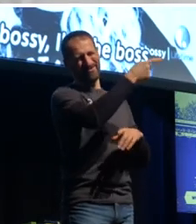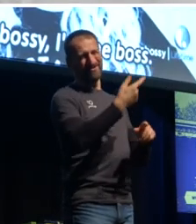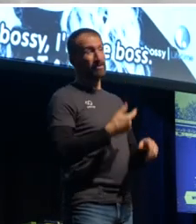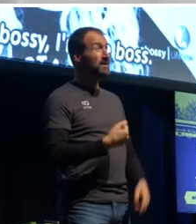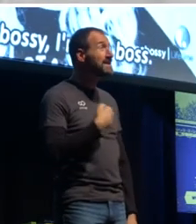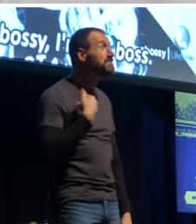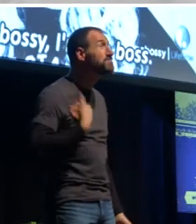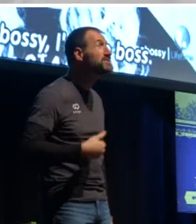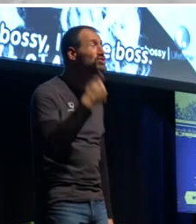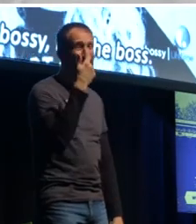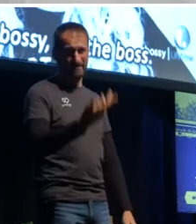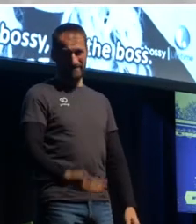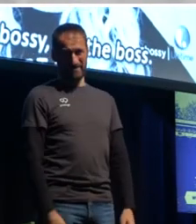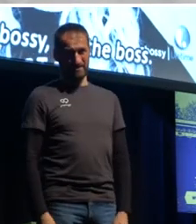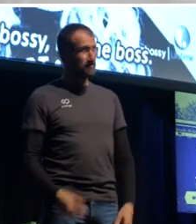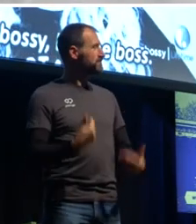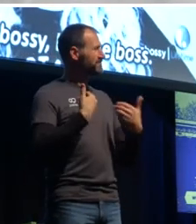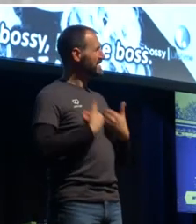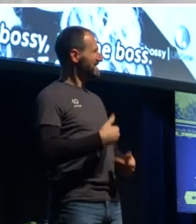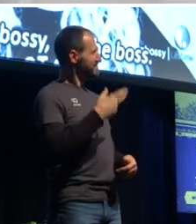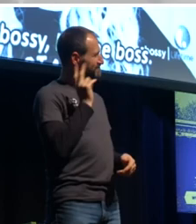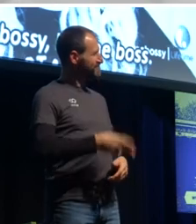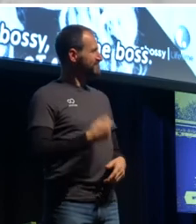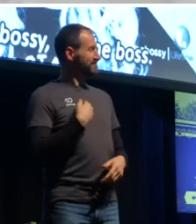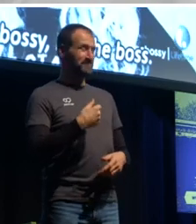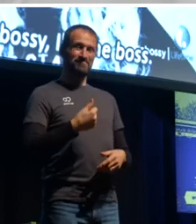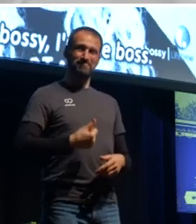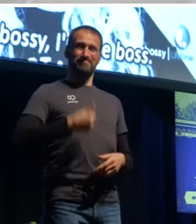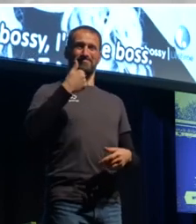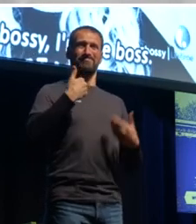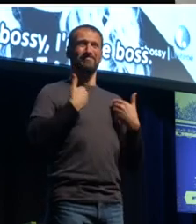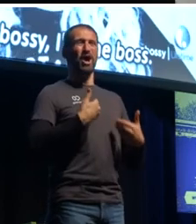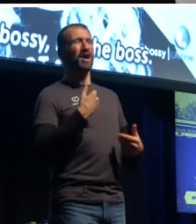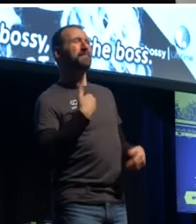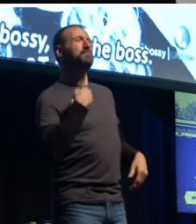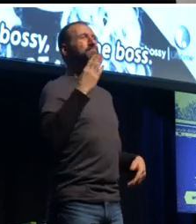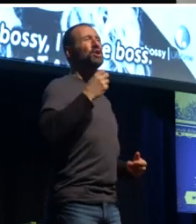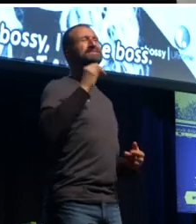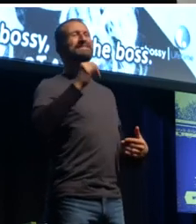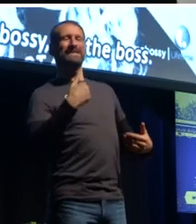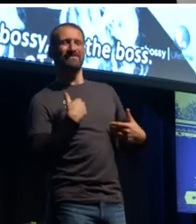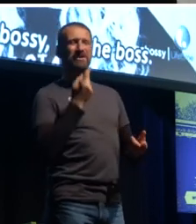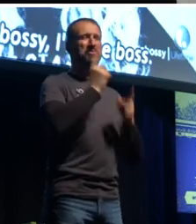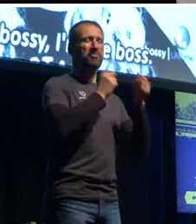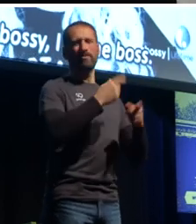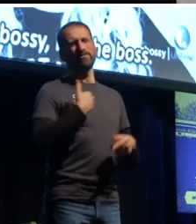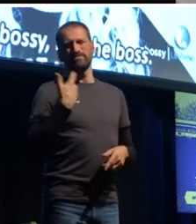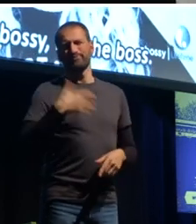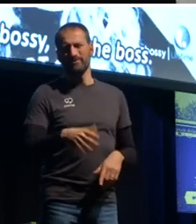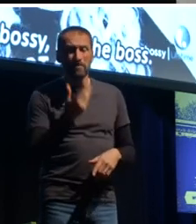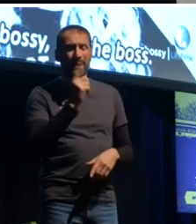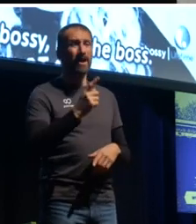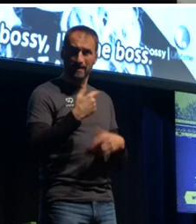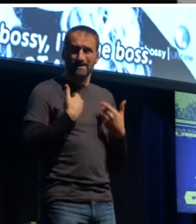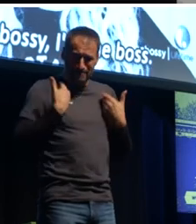I'm not bossy, I'm the boss. And I hate having to repeat myself, but it happens to me all the time when I meet someone new and